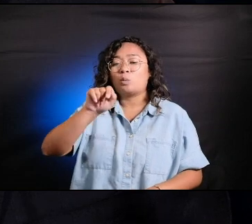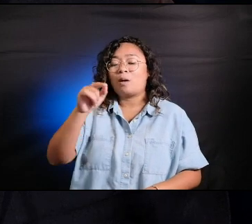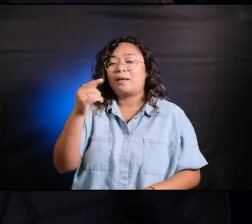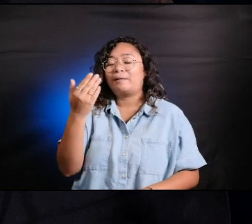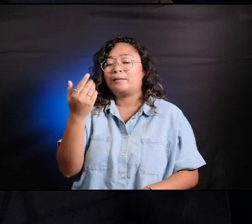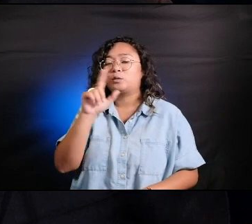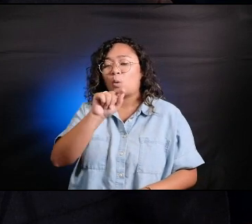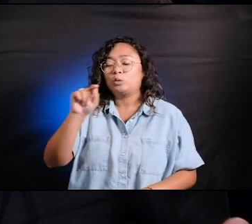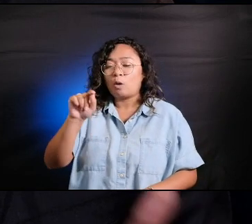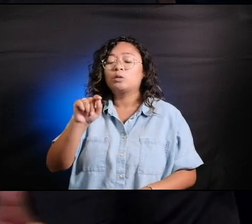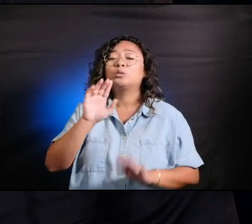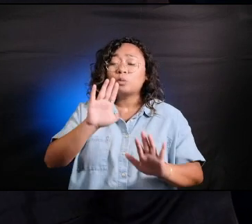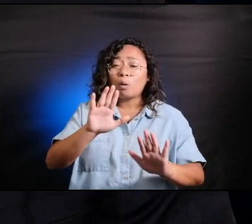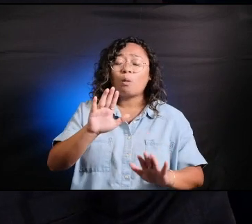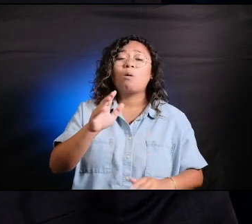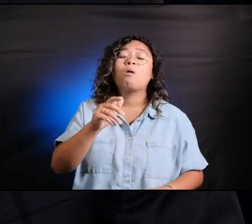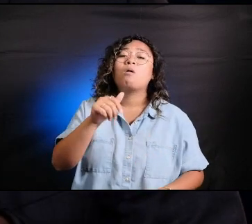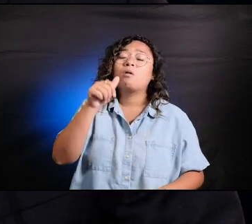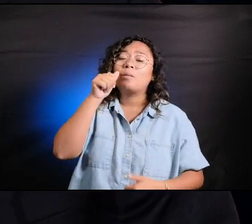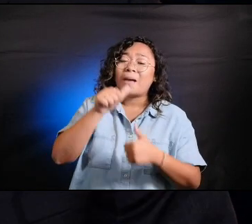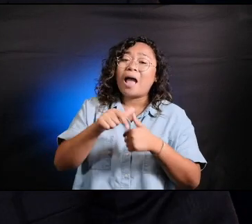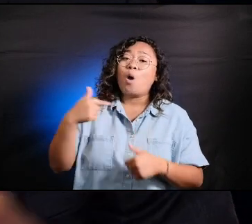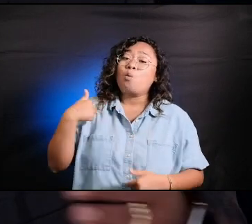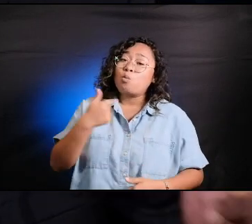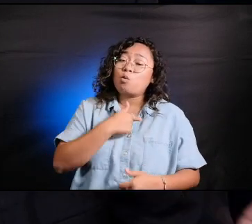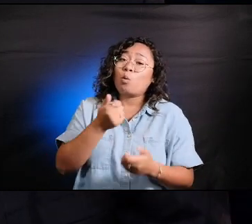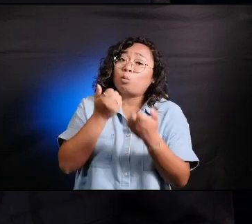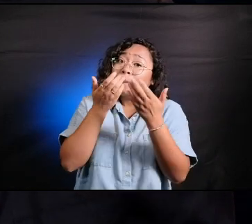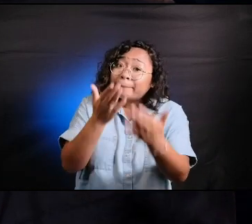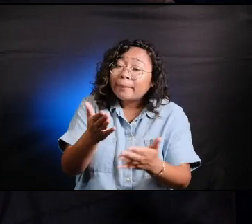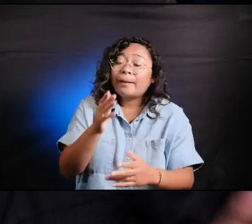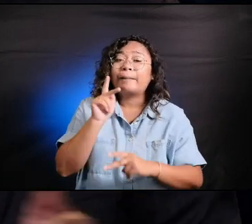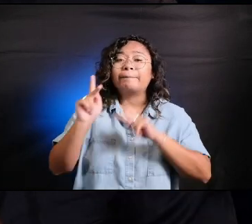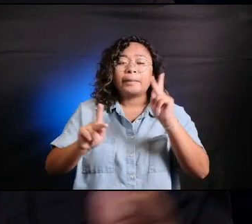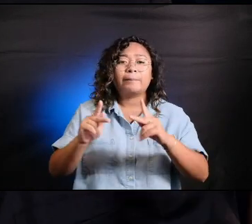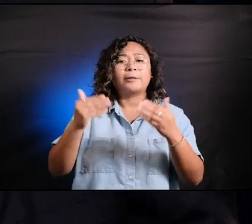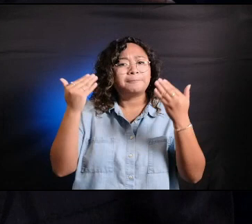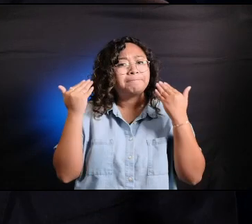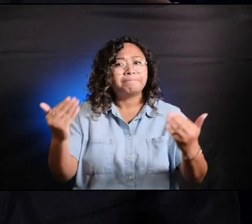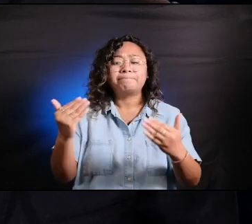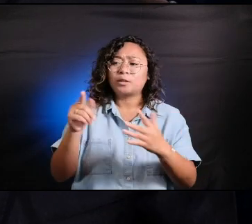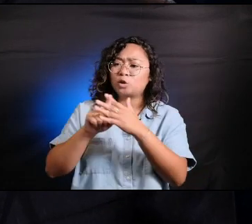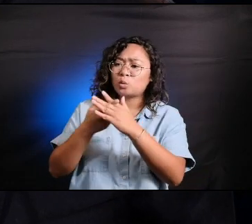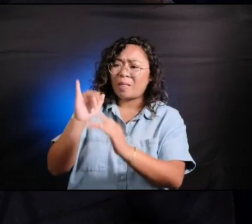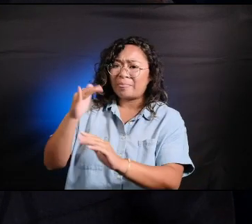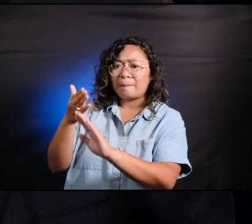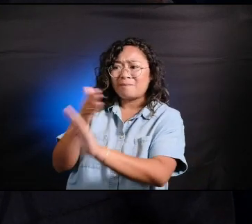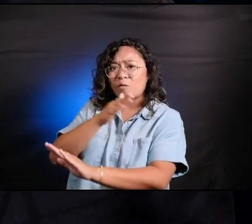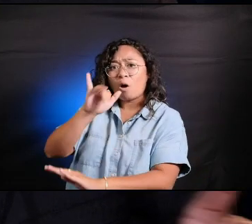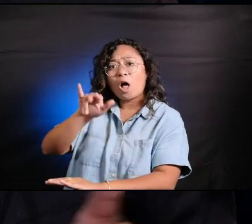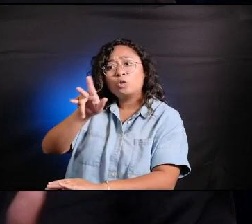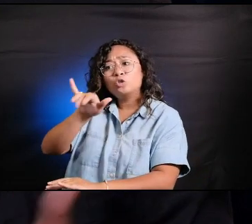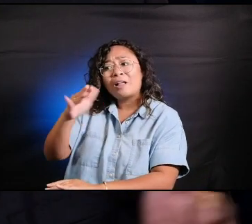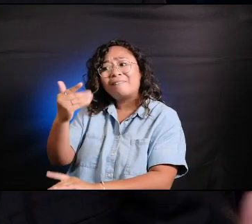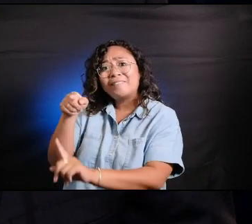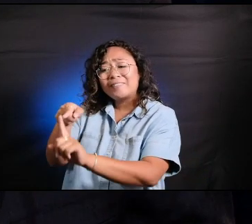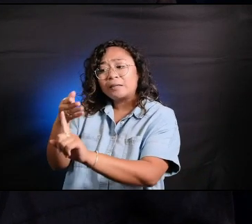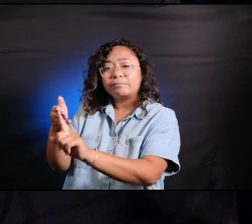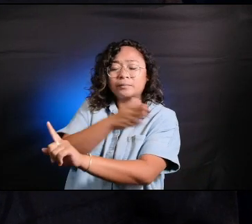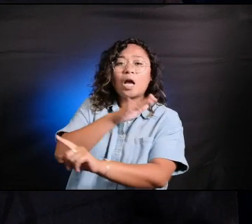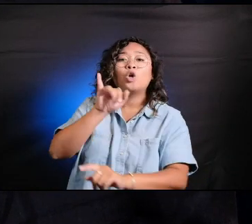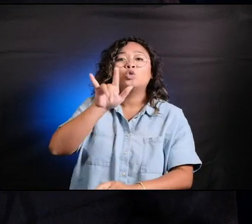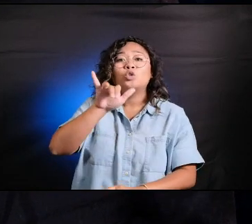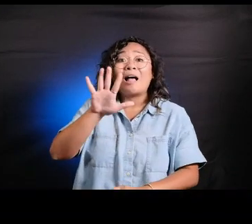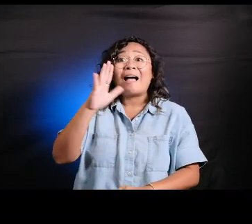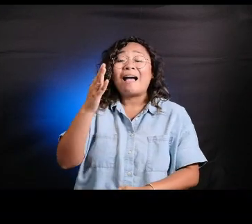in as well too. So it would be recommended that people try to put them in before that July 15th date, because then IRB is